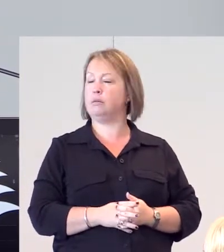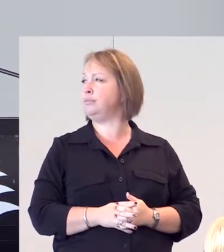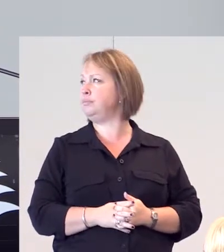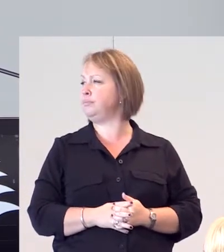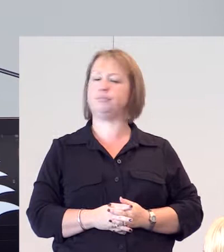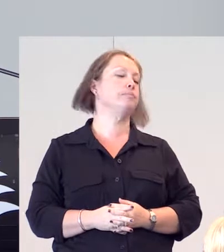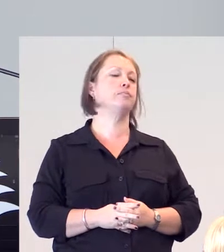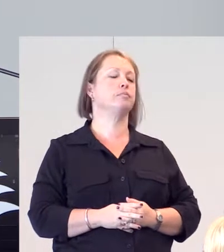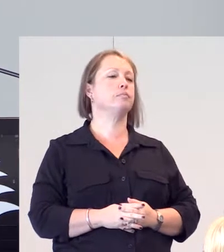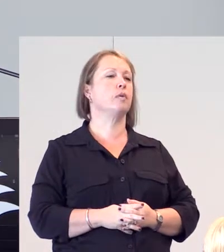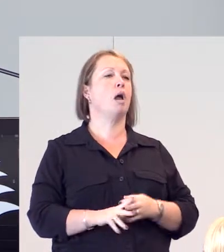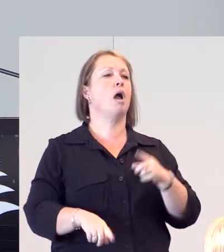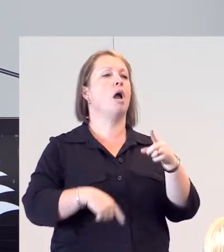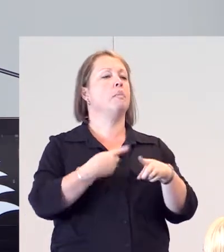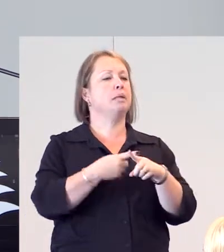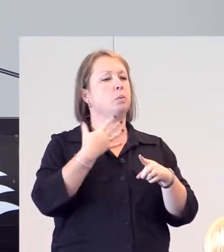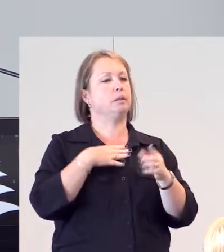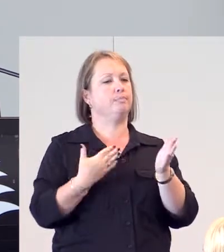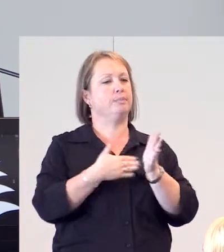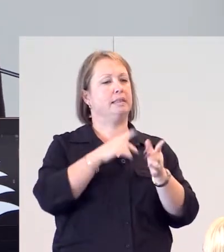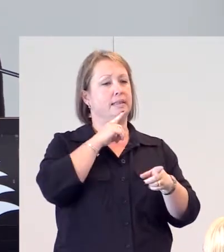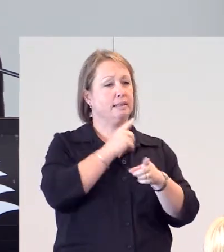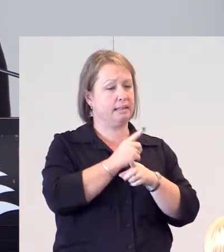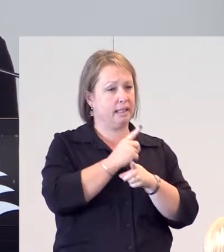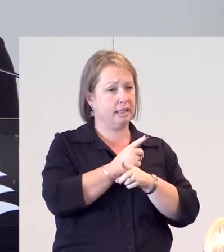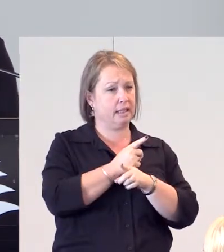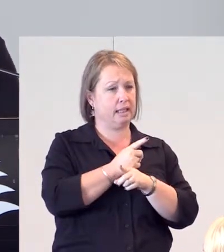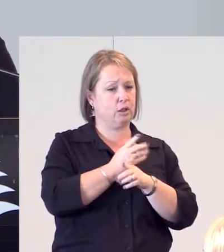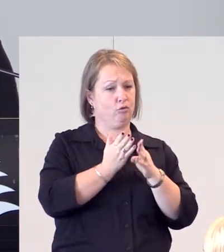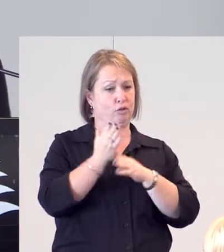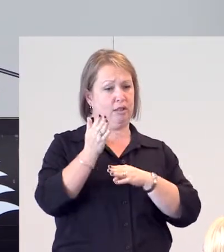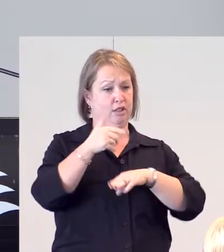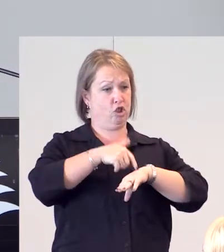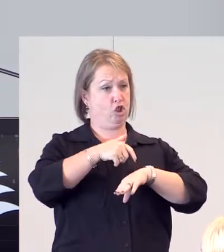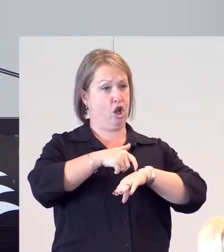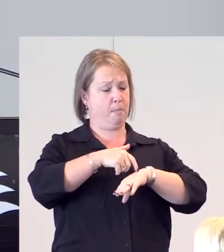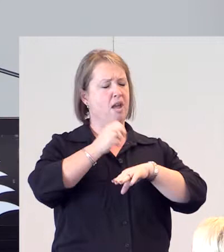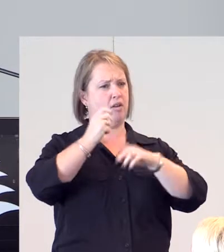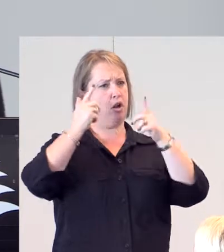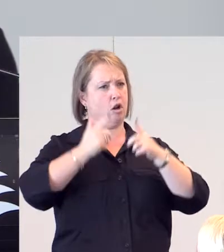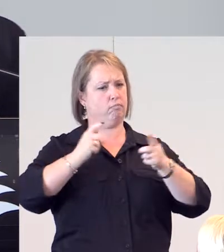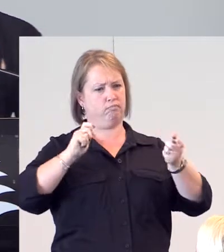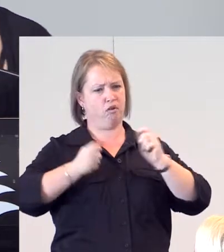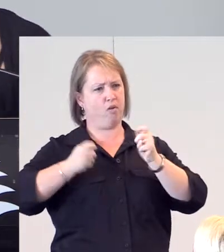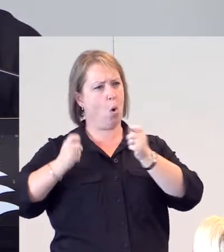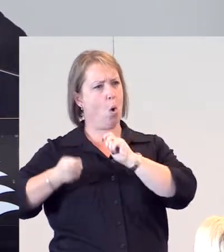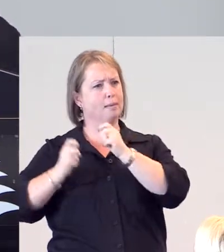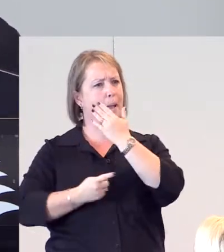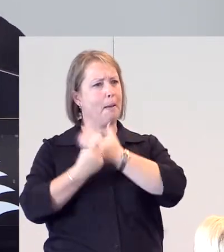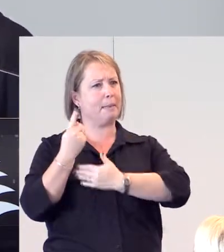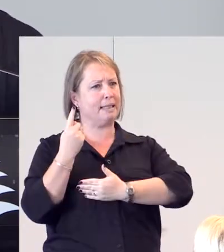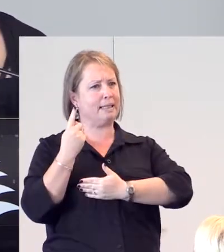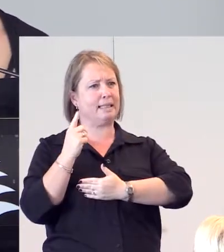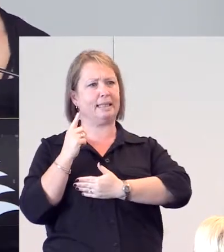I just want to say also that during a time when there is a number of reforms happening, and this is just a